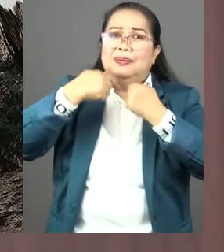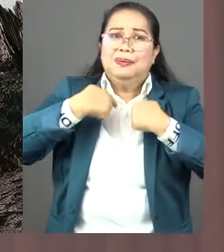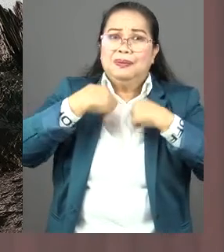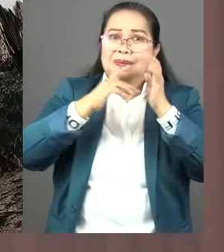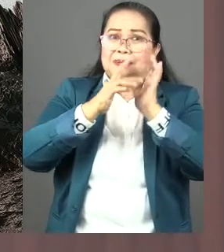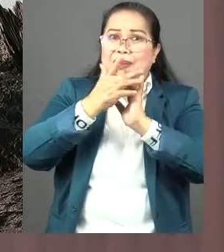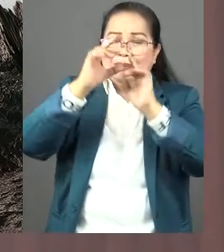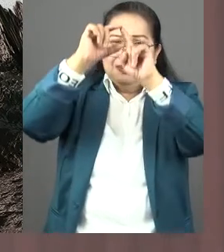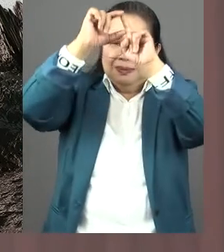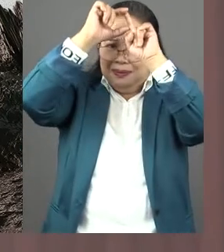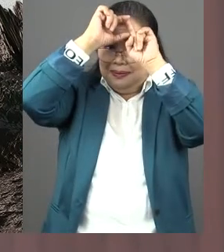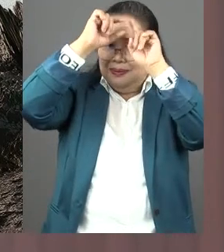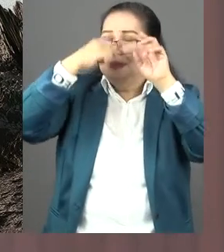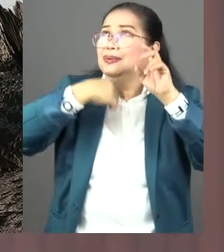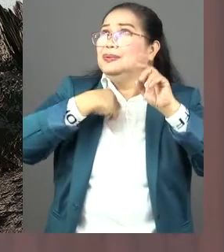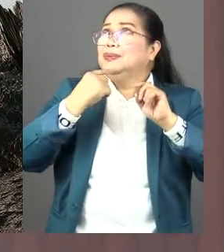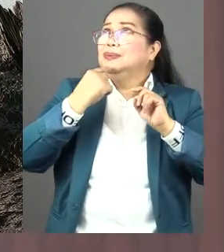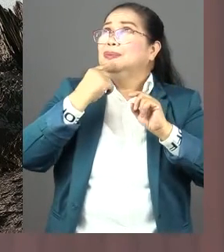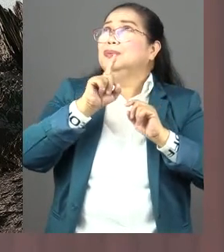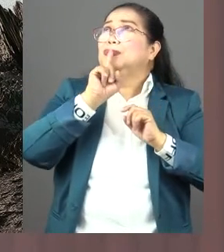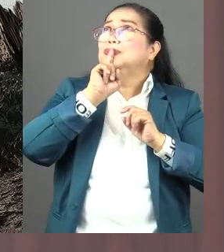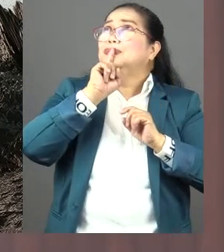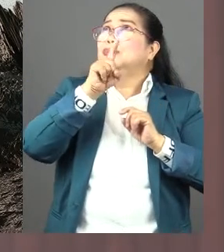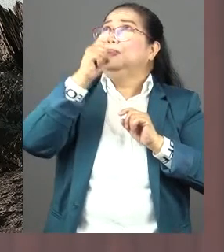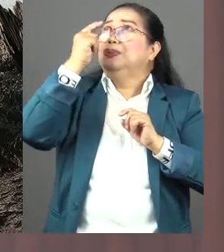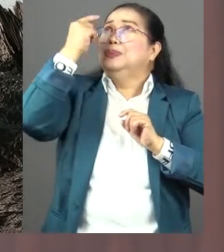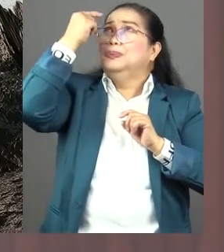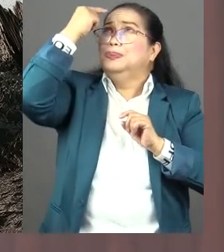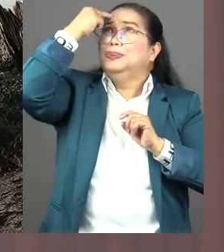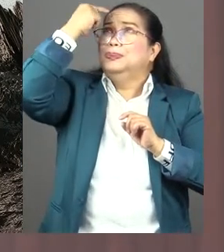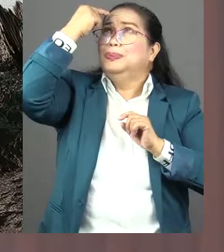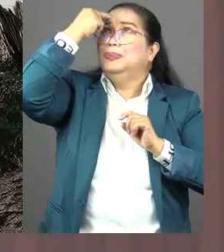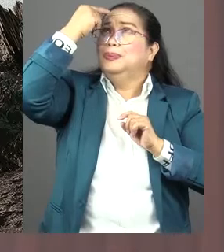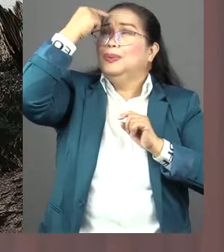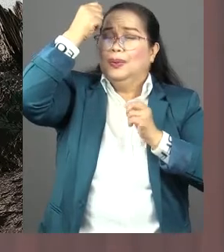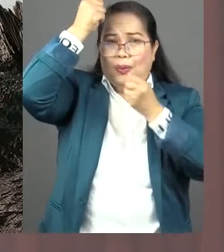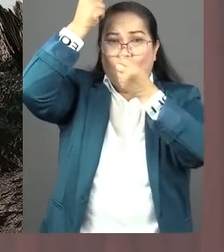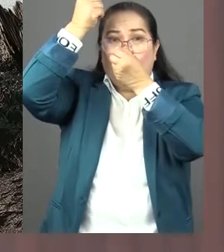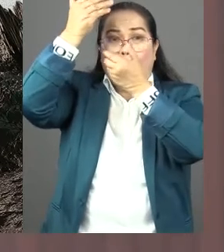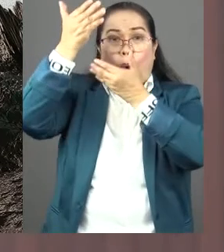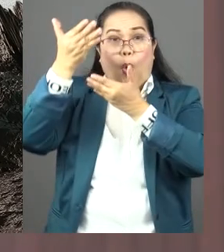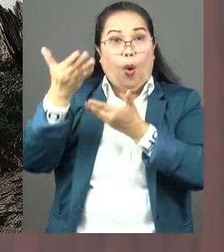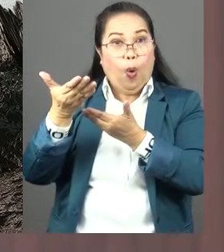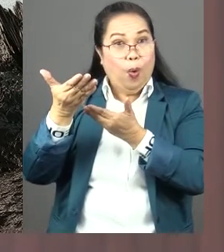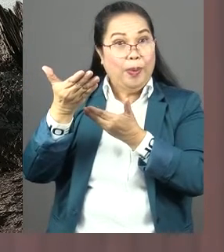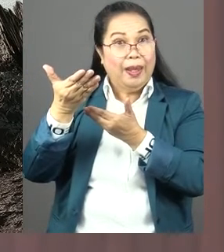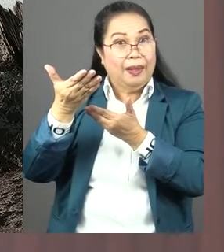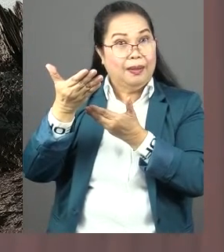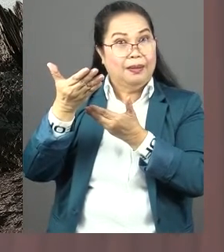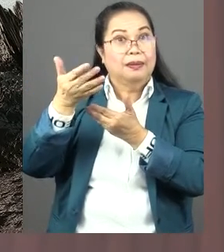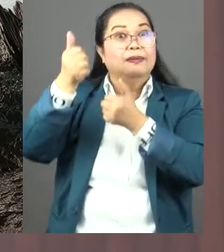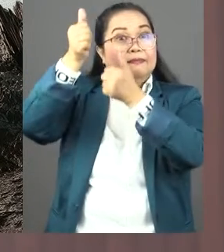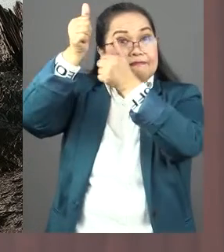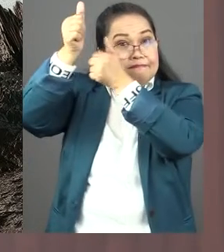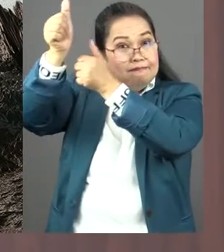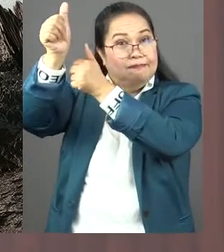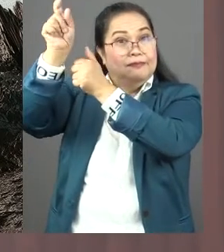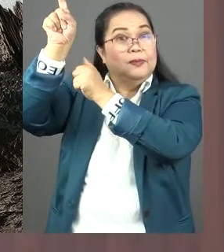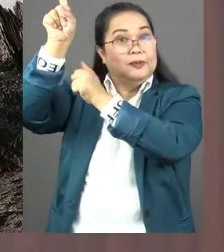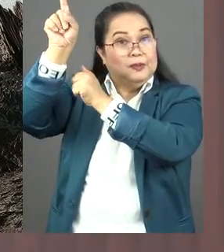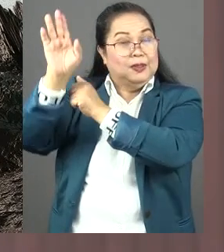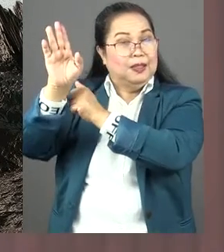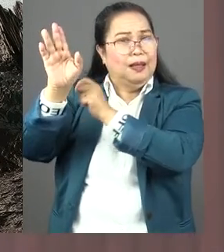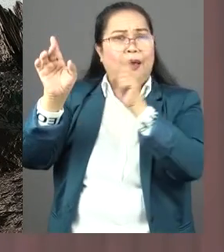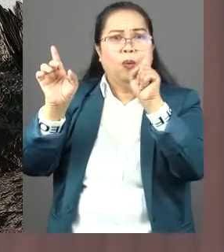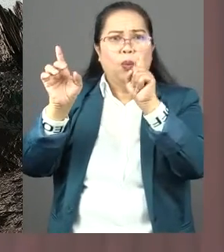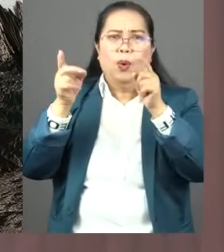verses to our mind, to take those seriously and to obey accordingly. Now, what are